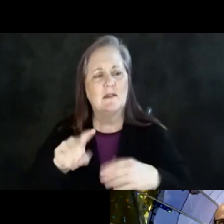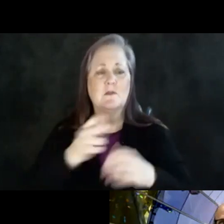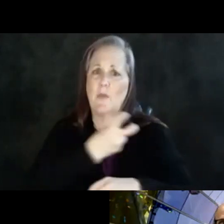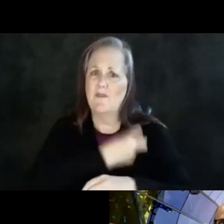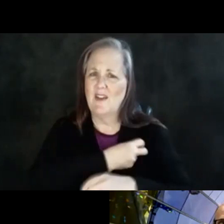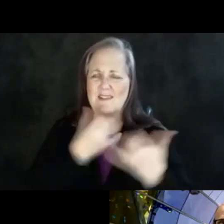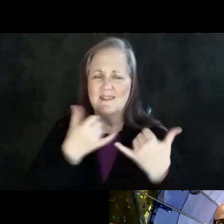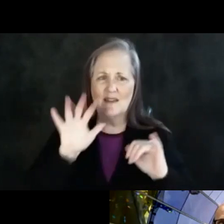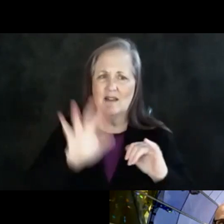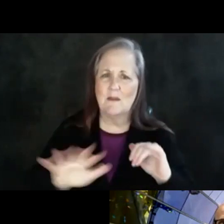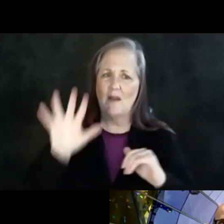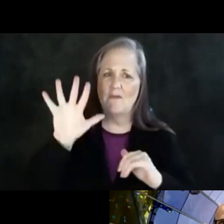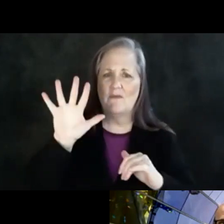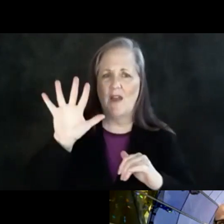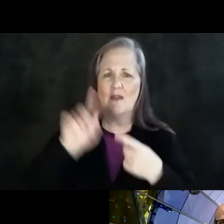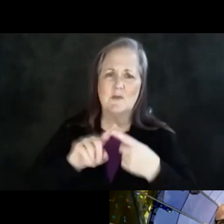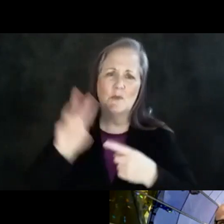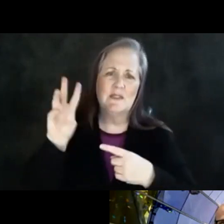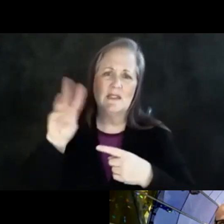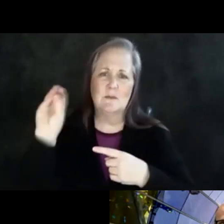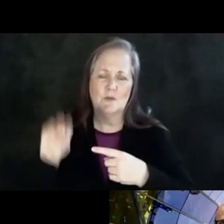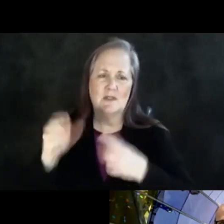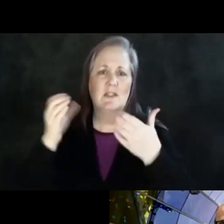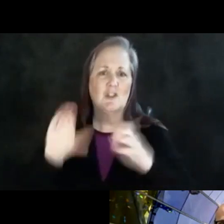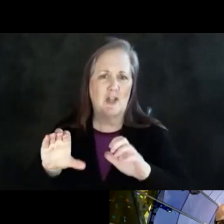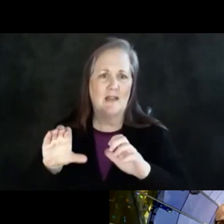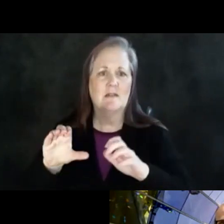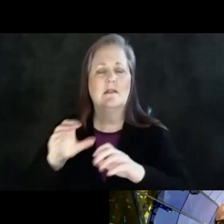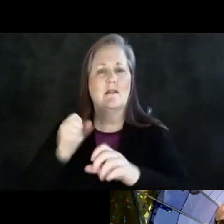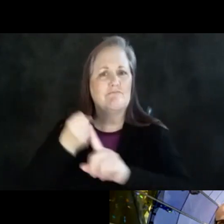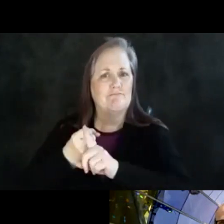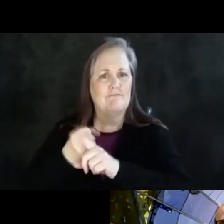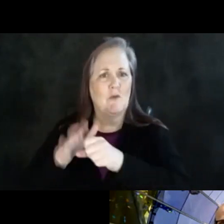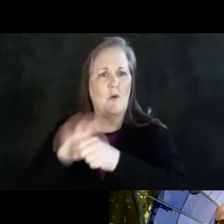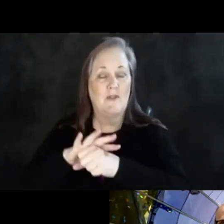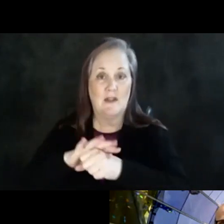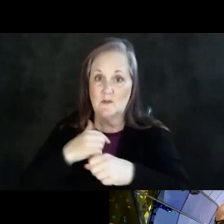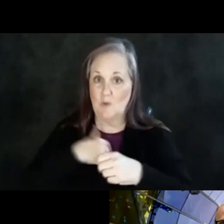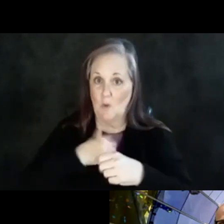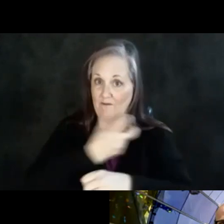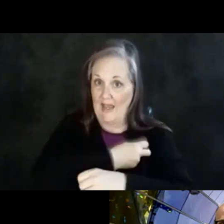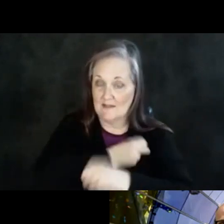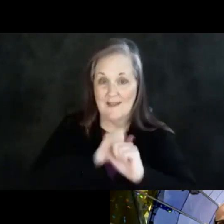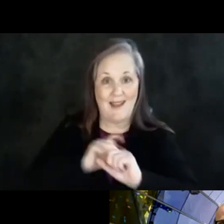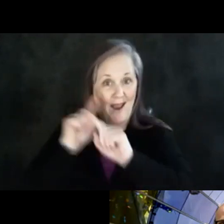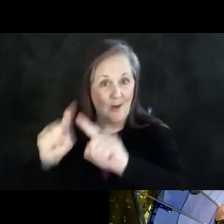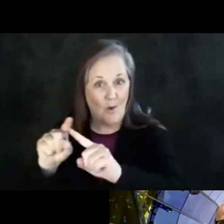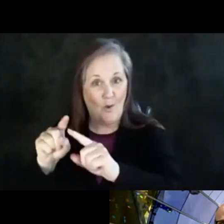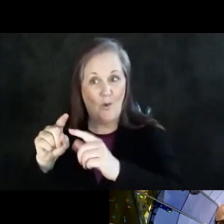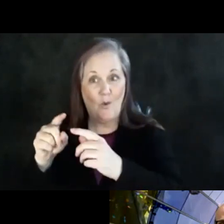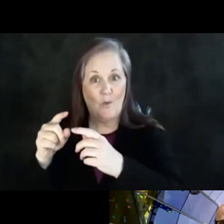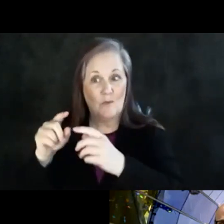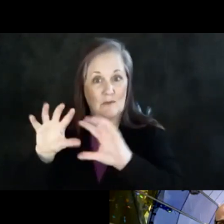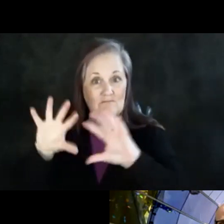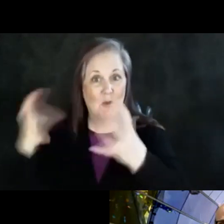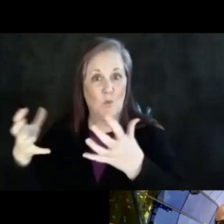still approximately 5 to 6% chance of getting COVID, are gatherings of people safe to attend? What are the odds of getting COVID